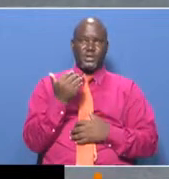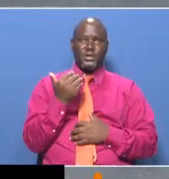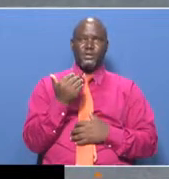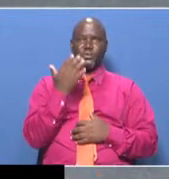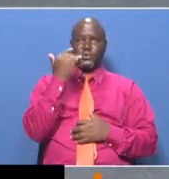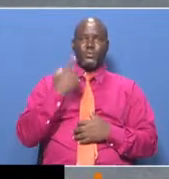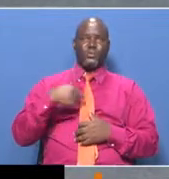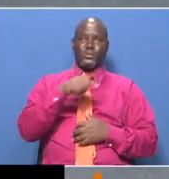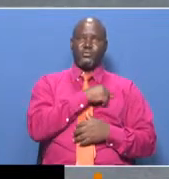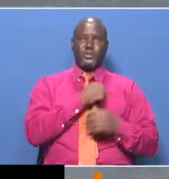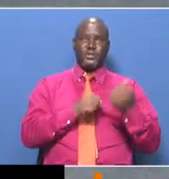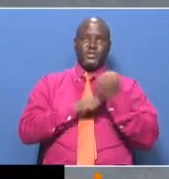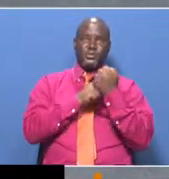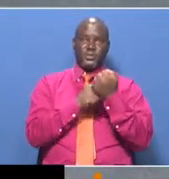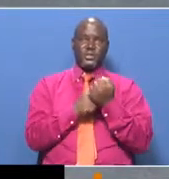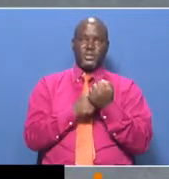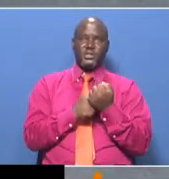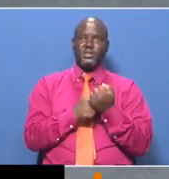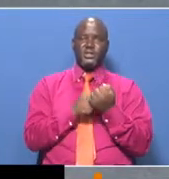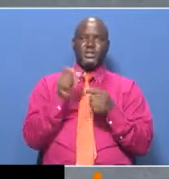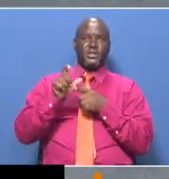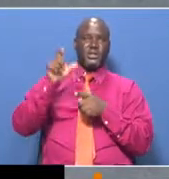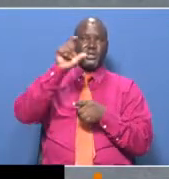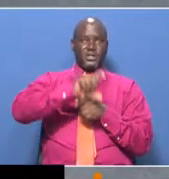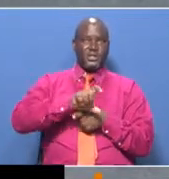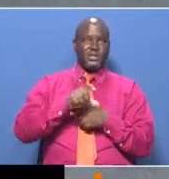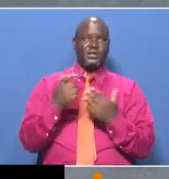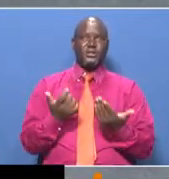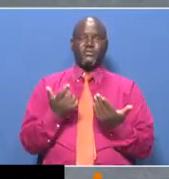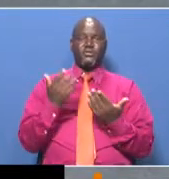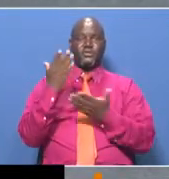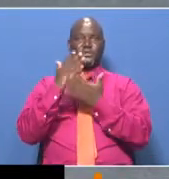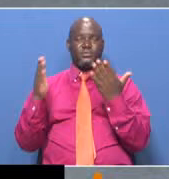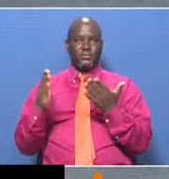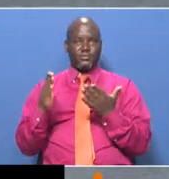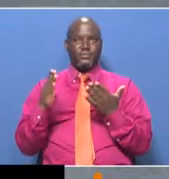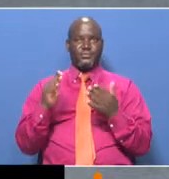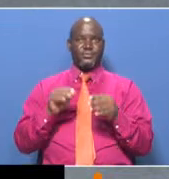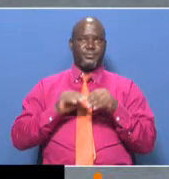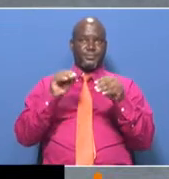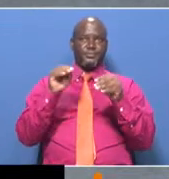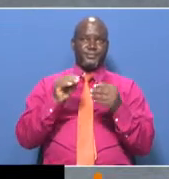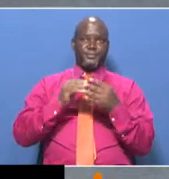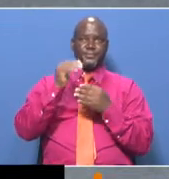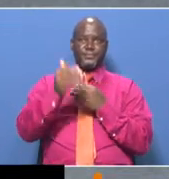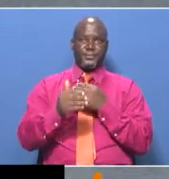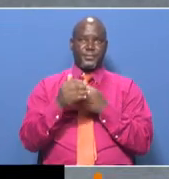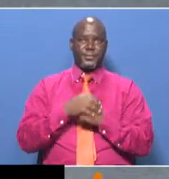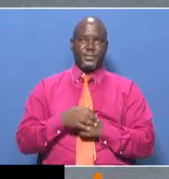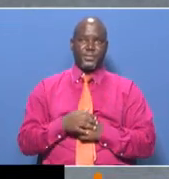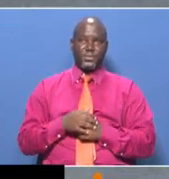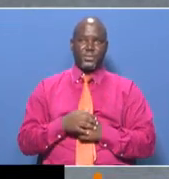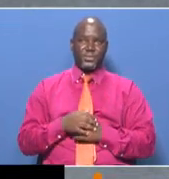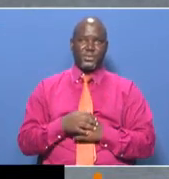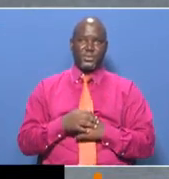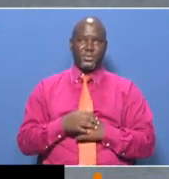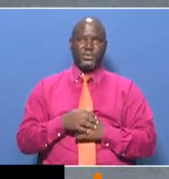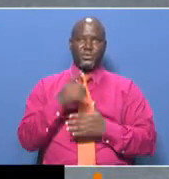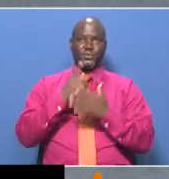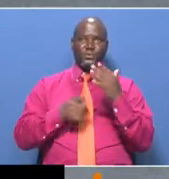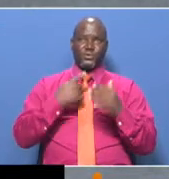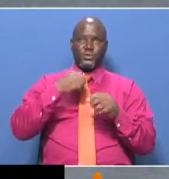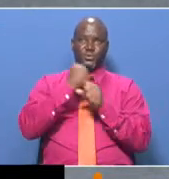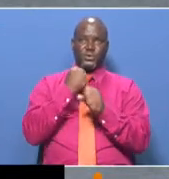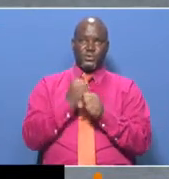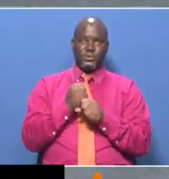Why should we support an increment of terms for these people? Next, what we should